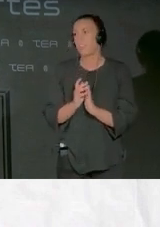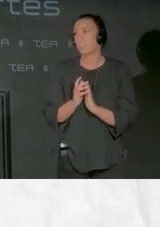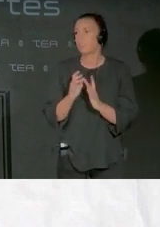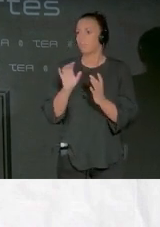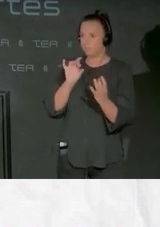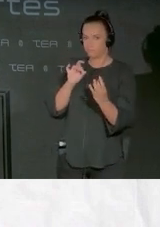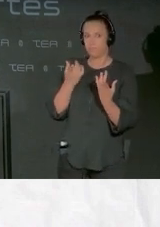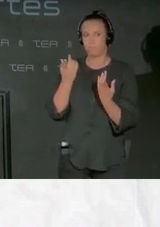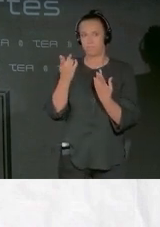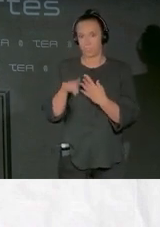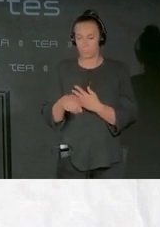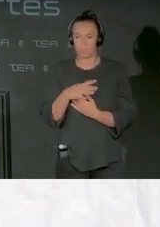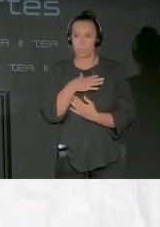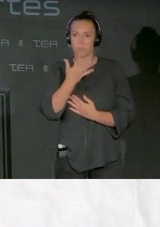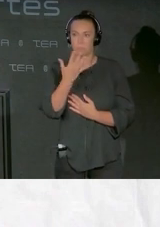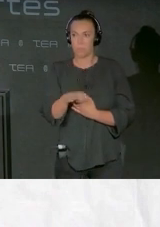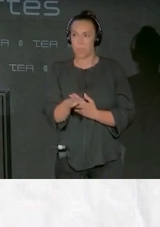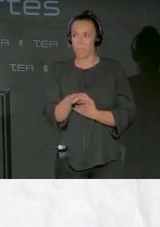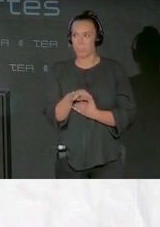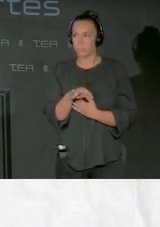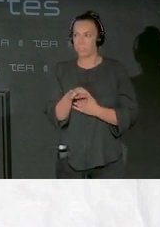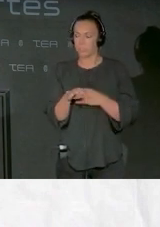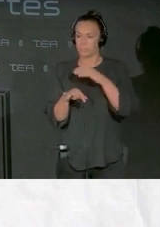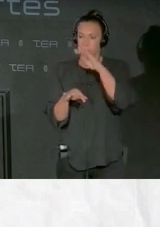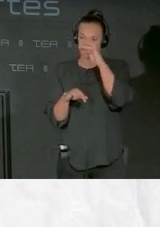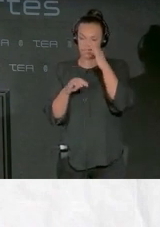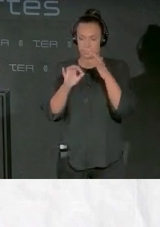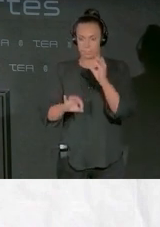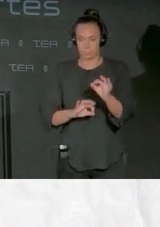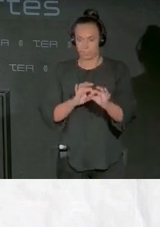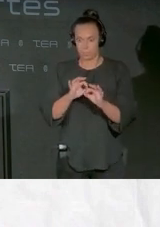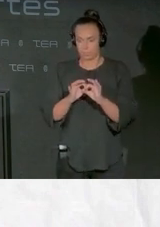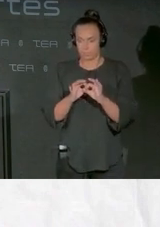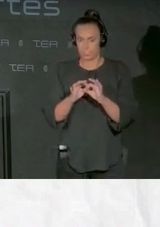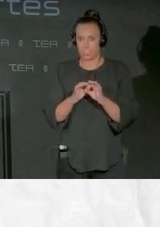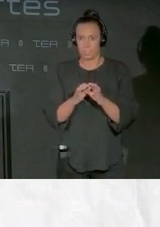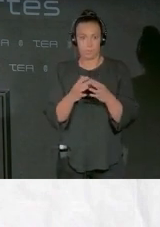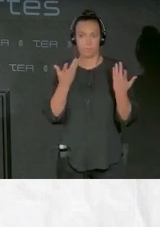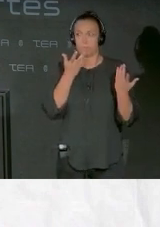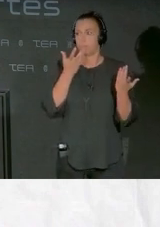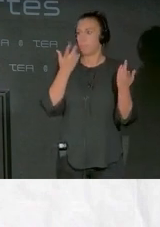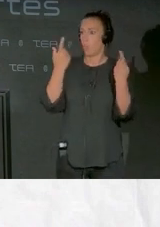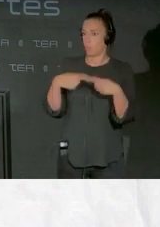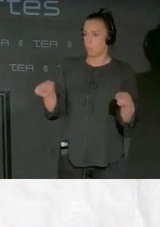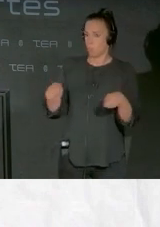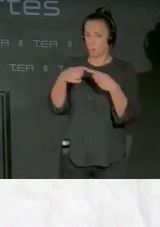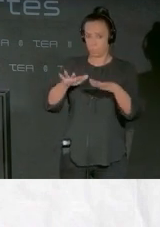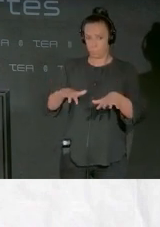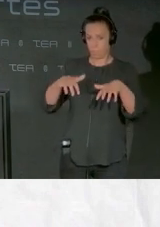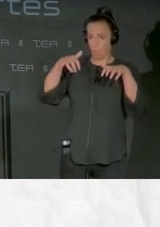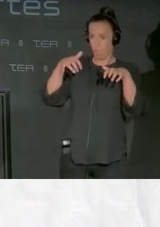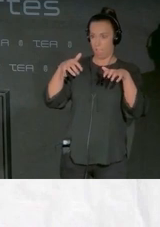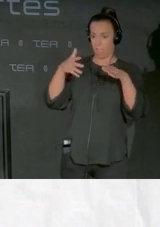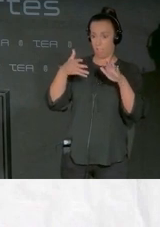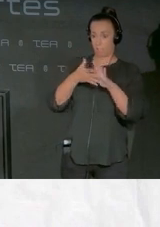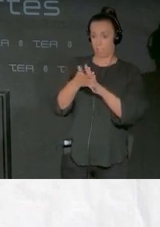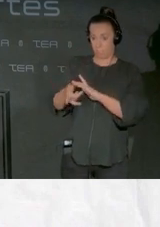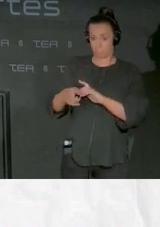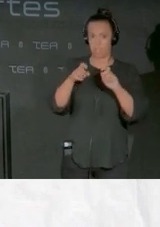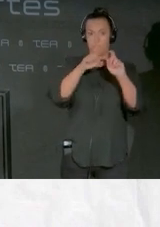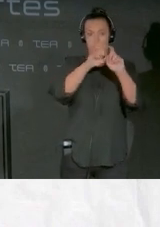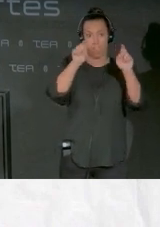concert. And this, of course, has also attracted companies across the culture and creative sectors,